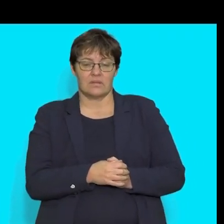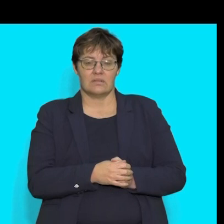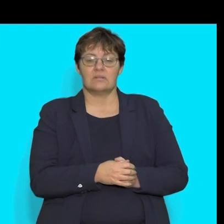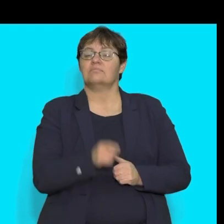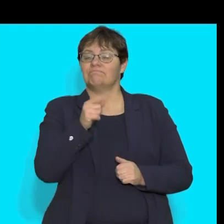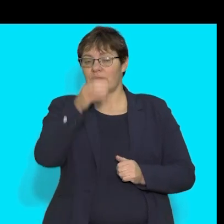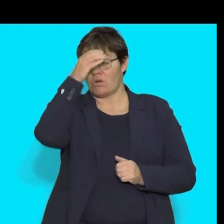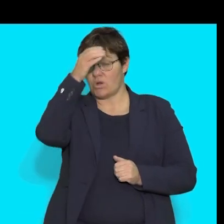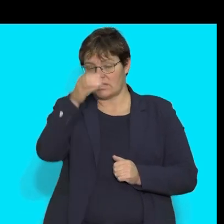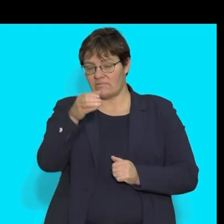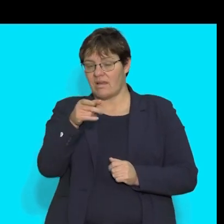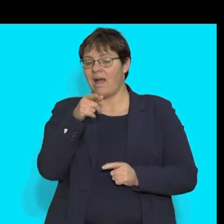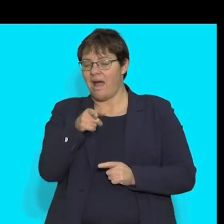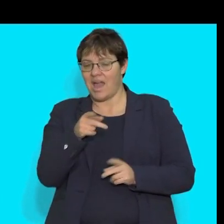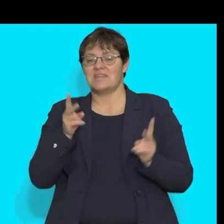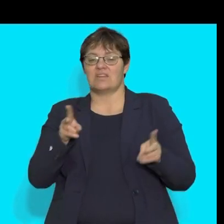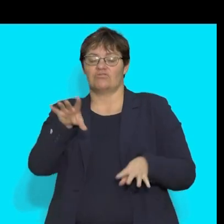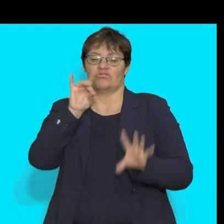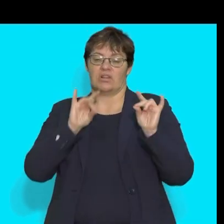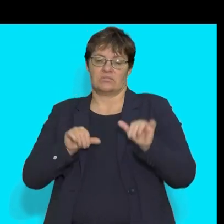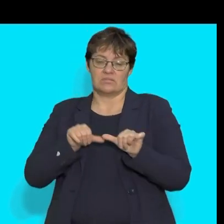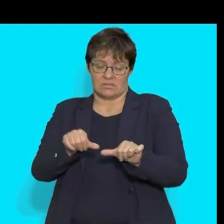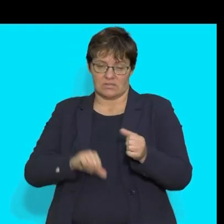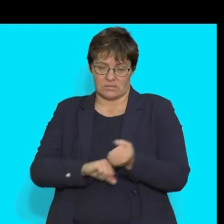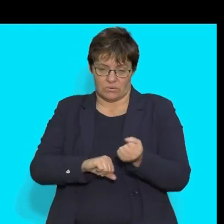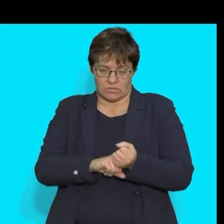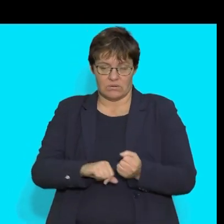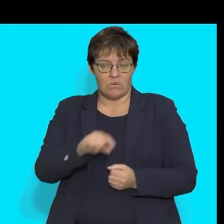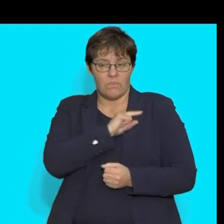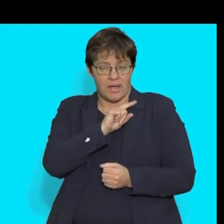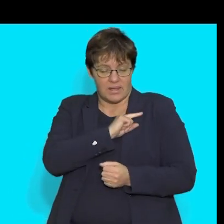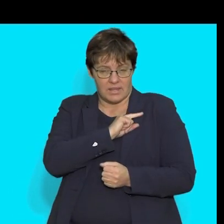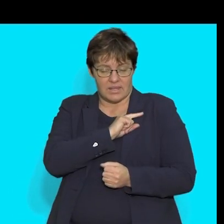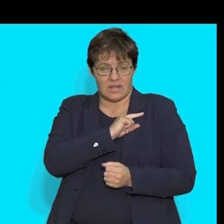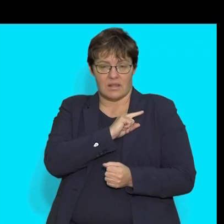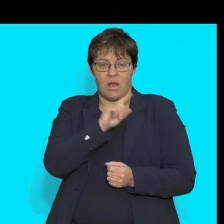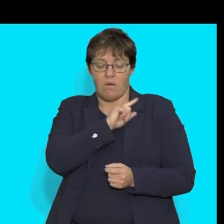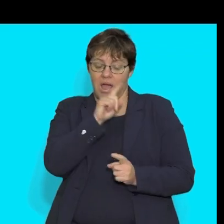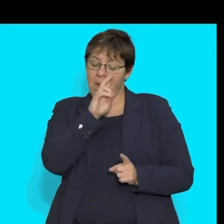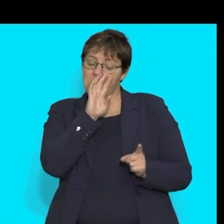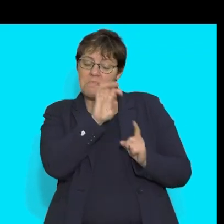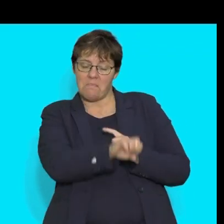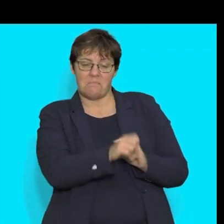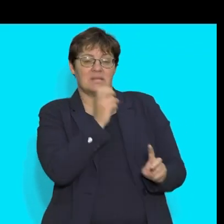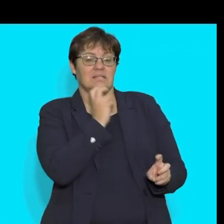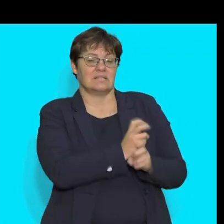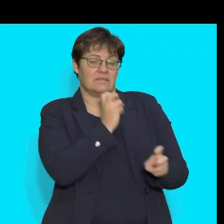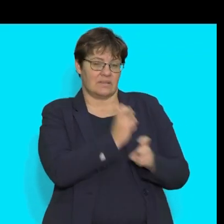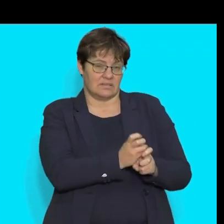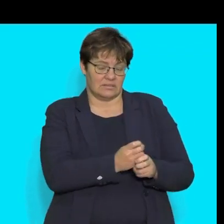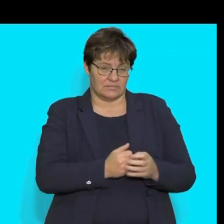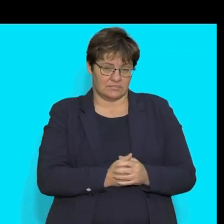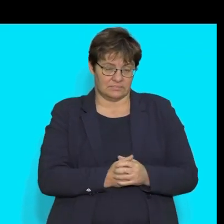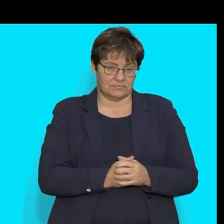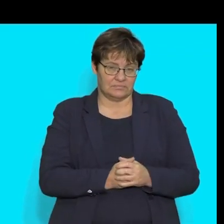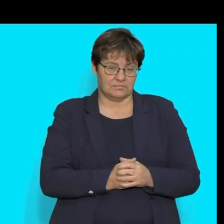is essentially the concept that underpins natural selection. Why? Because they will be difficult to be seen